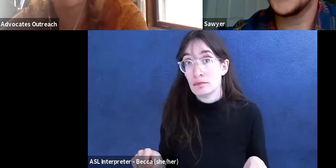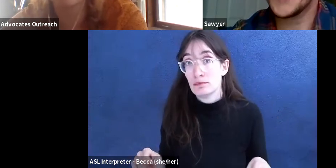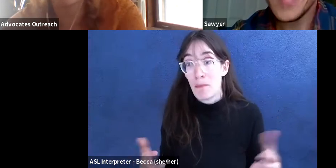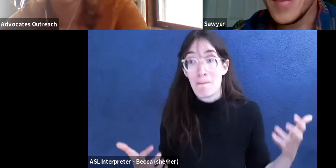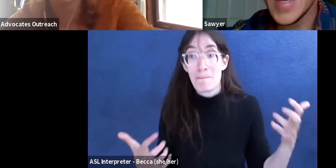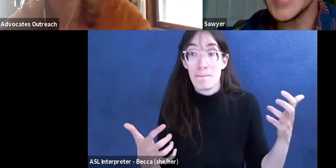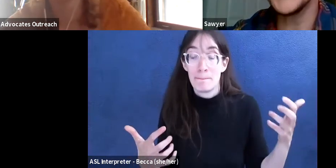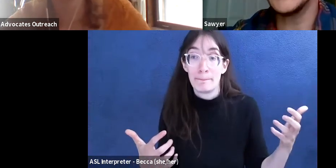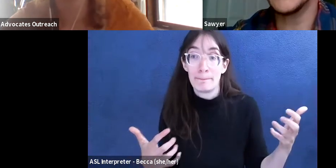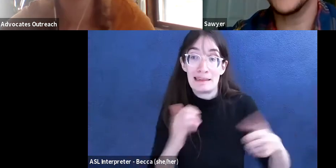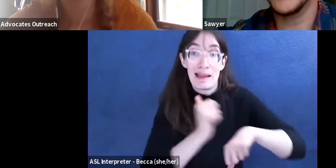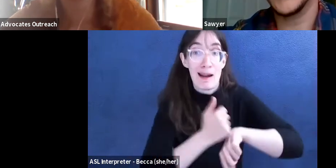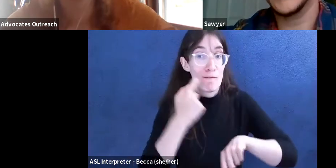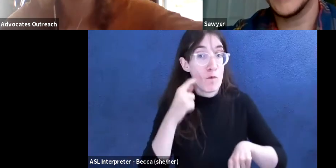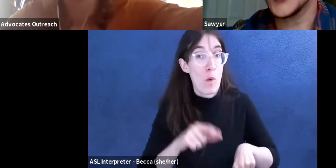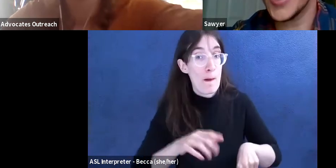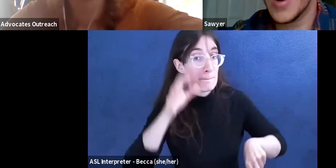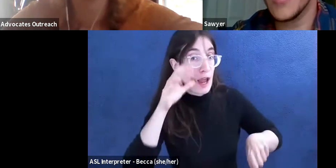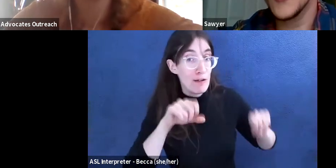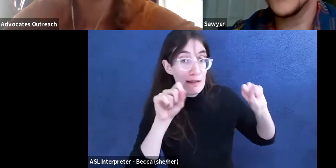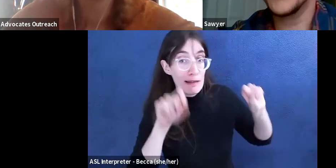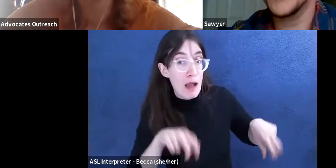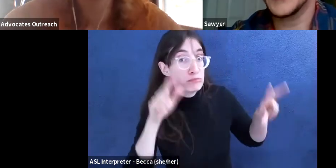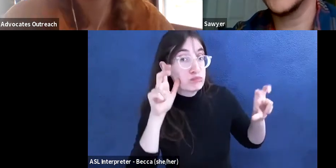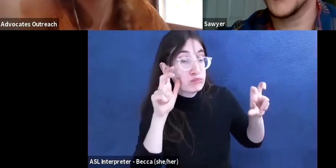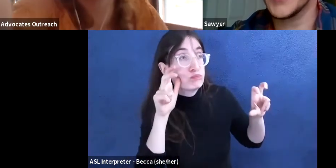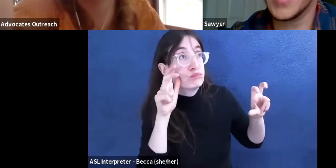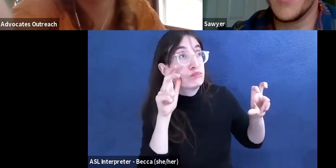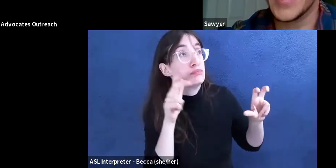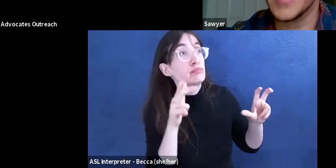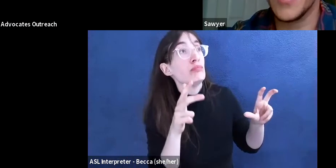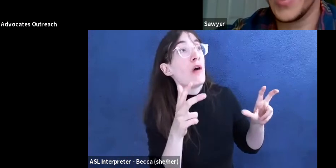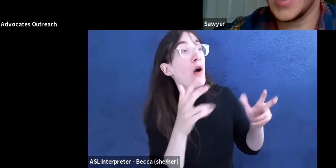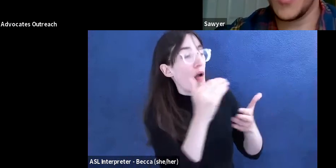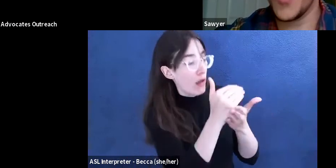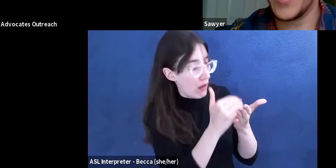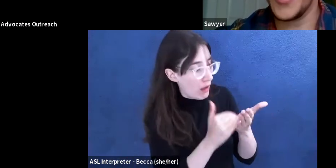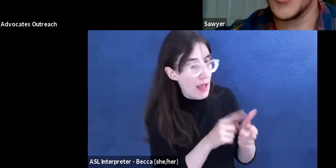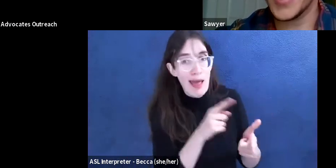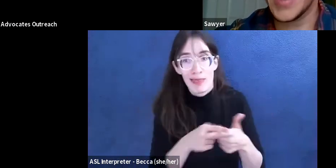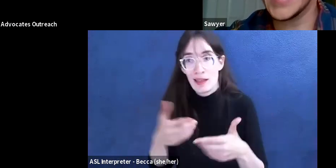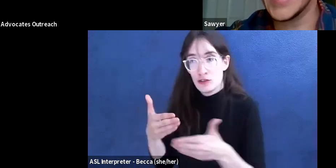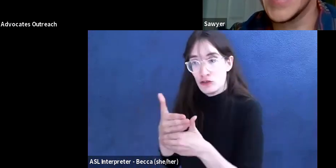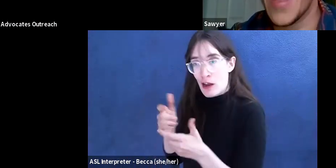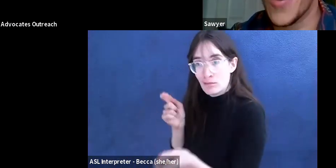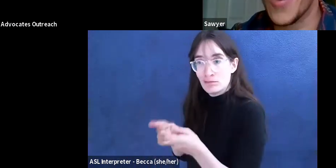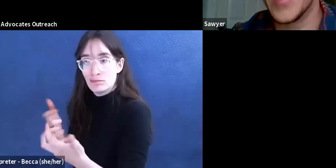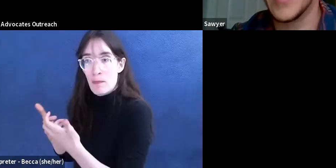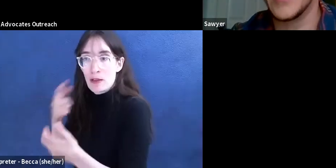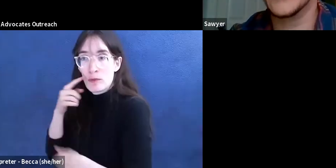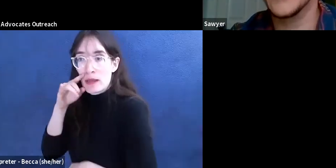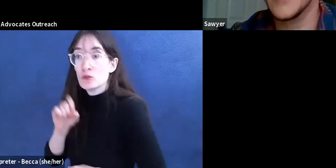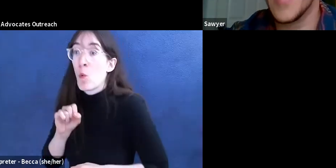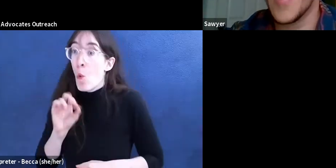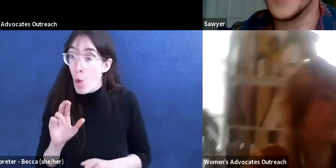videos that are great for kids that are, I always feel like the age range is kind of